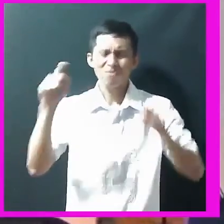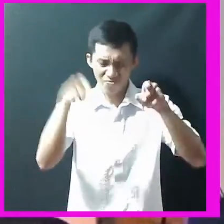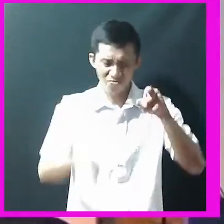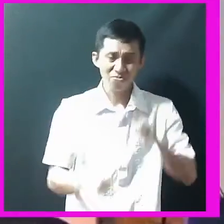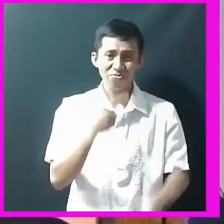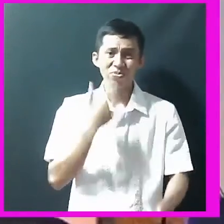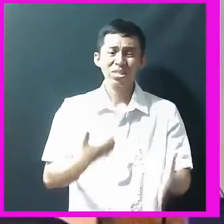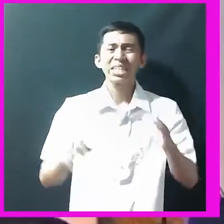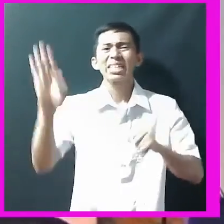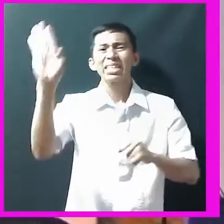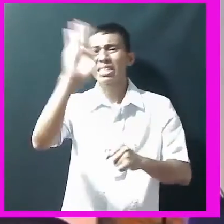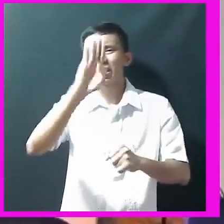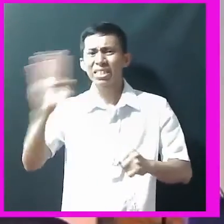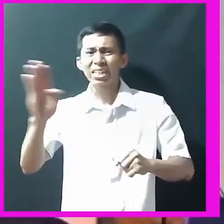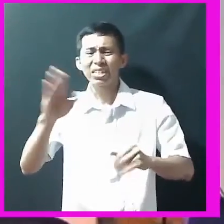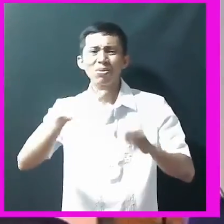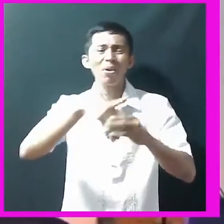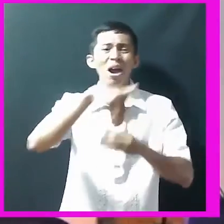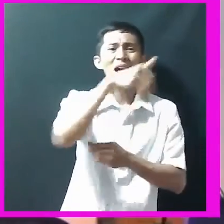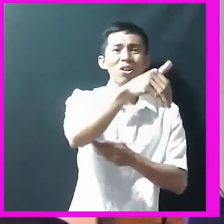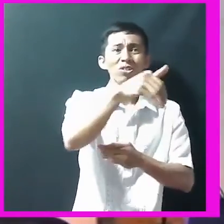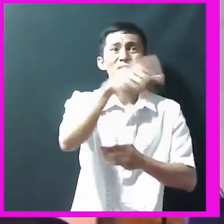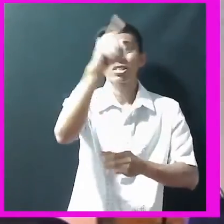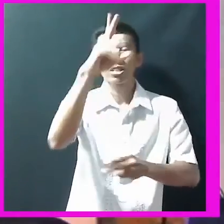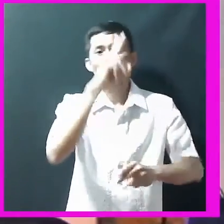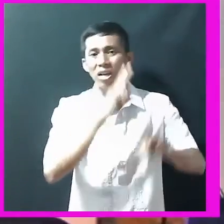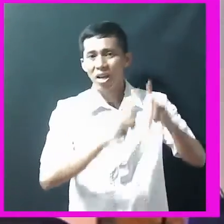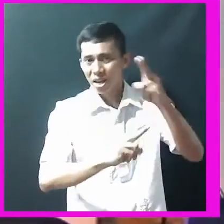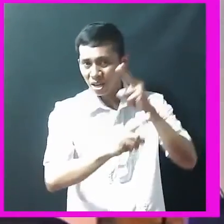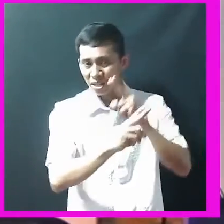any man pluck them out of my hand.